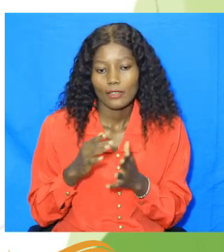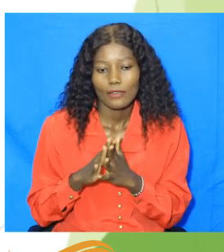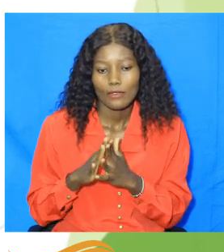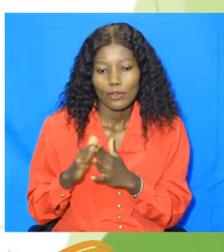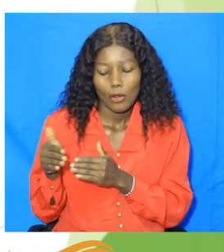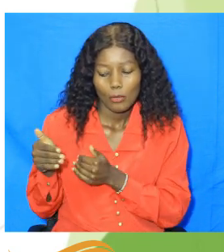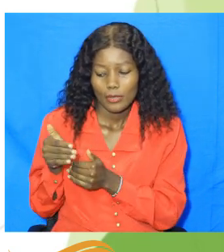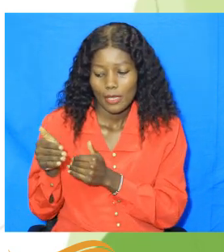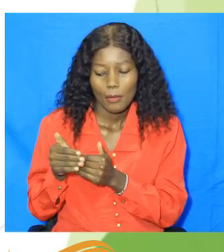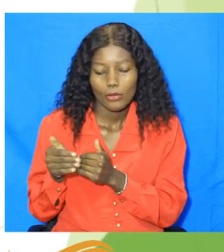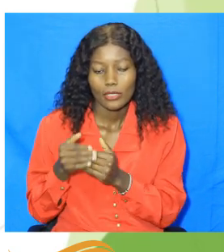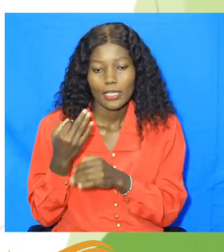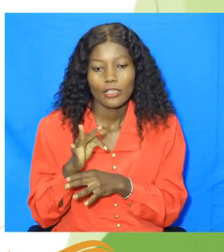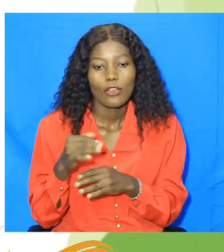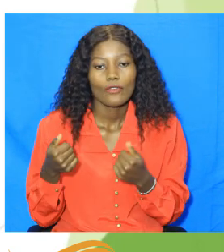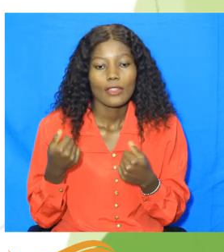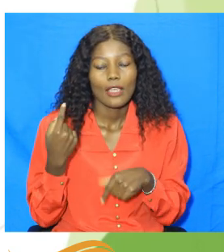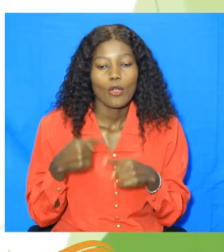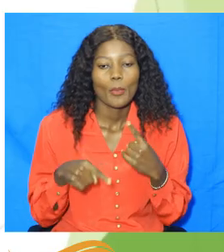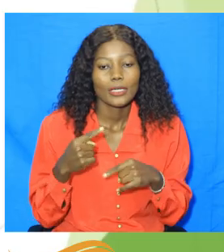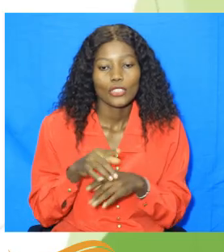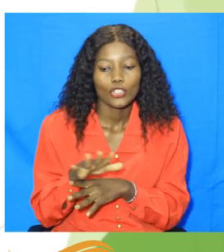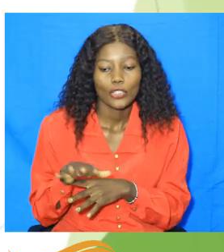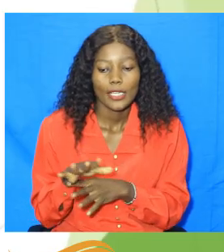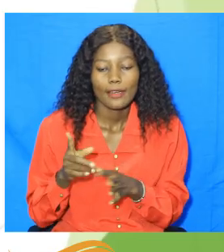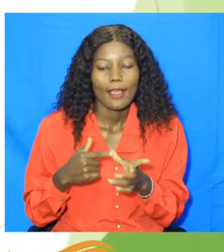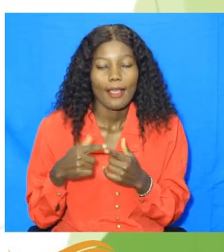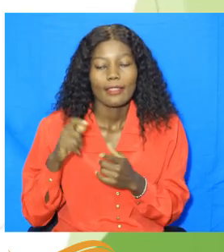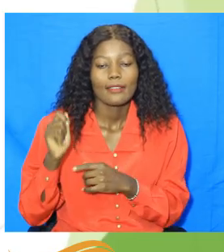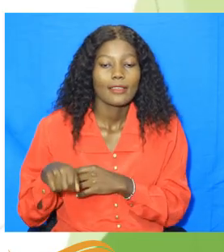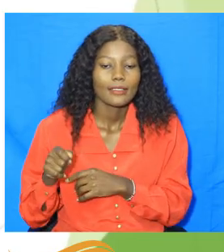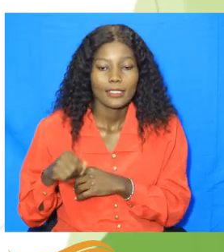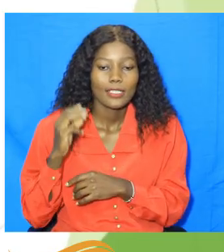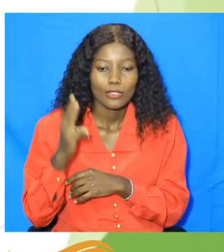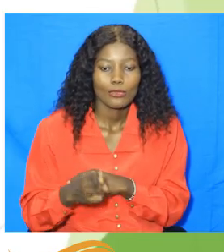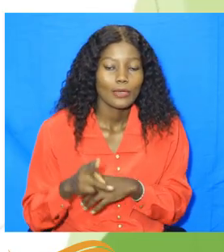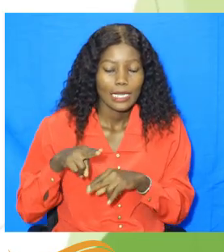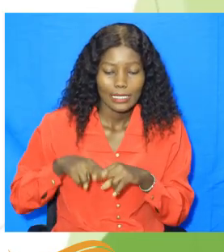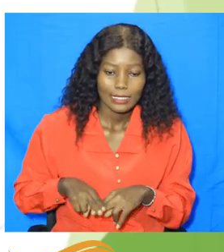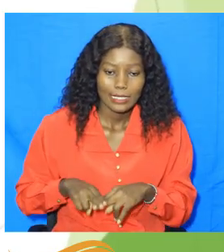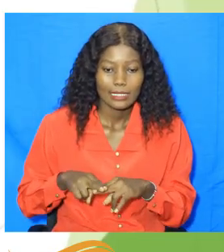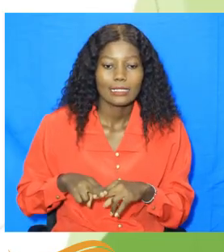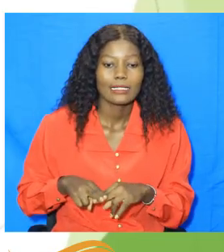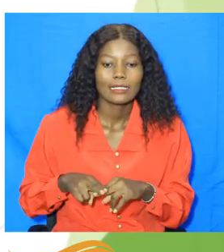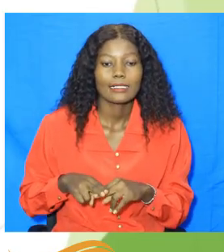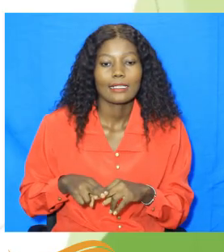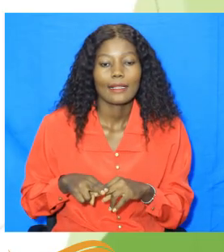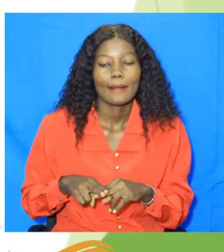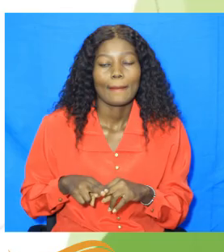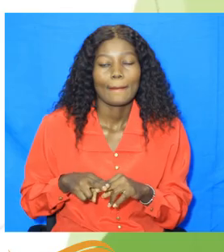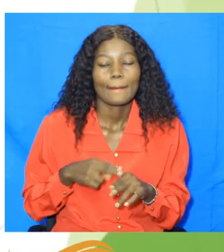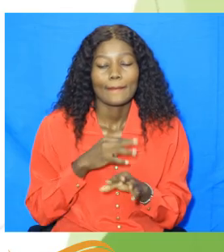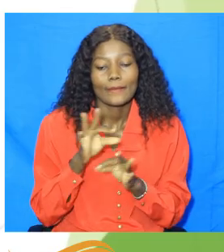boundary of the competition area. And the judges will have to be seated at the